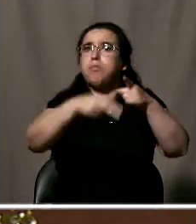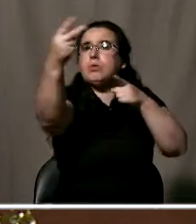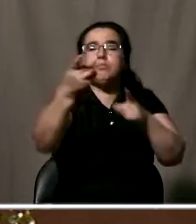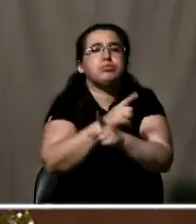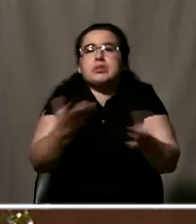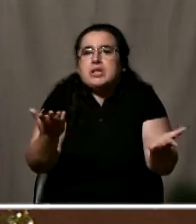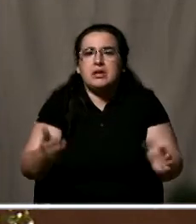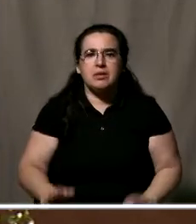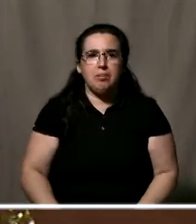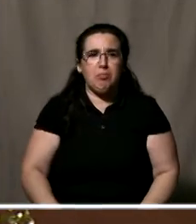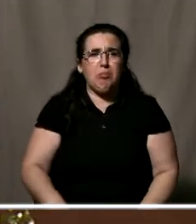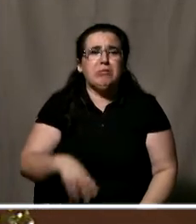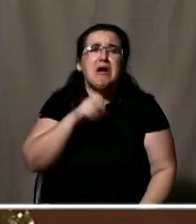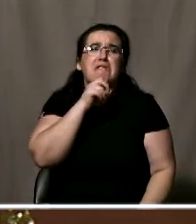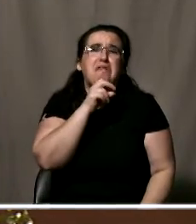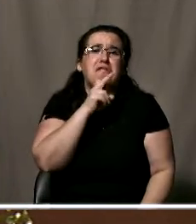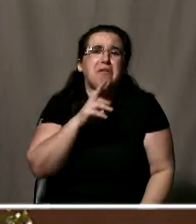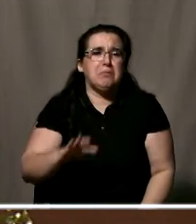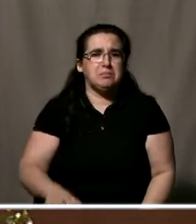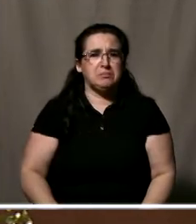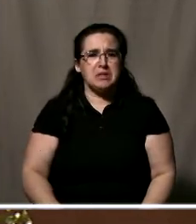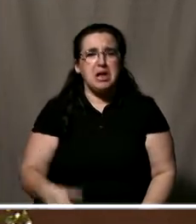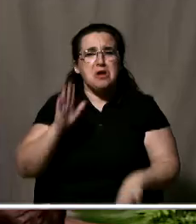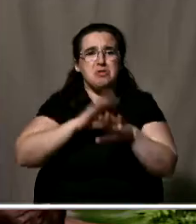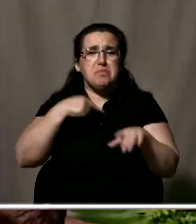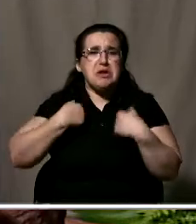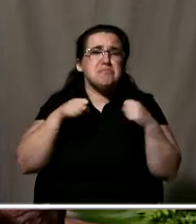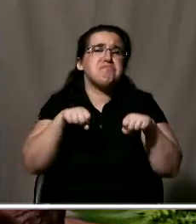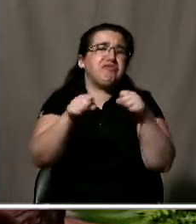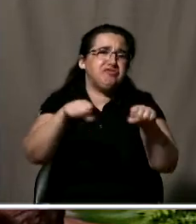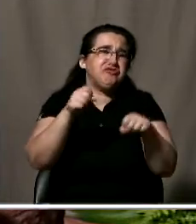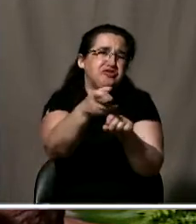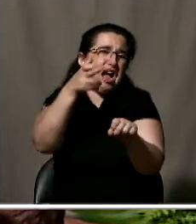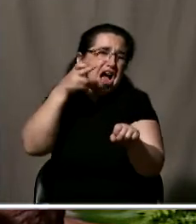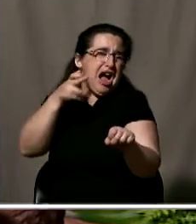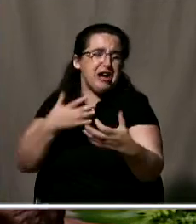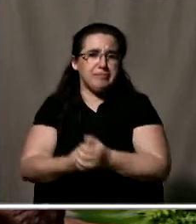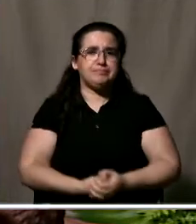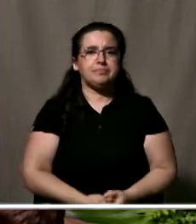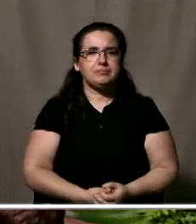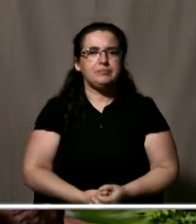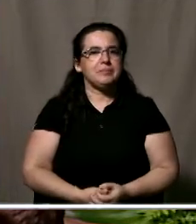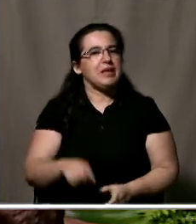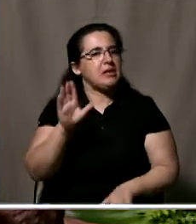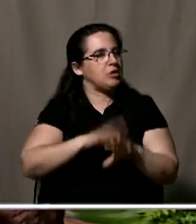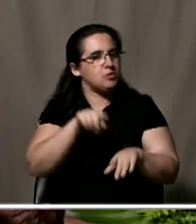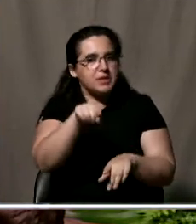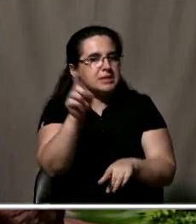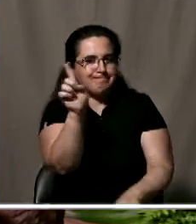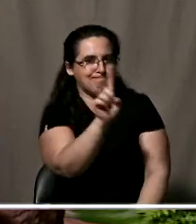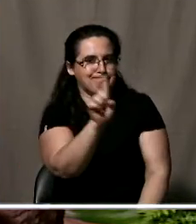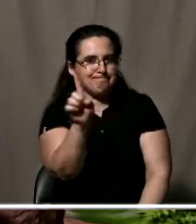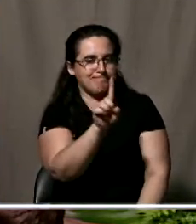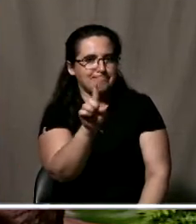caíste? Grandpa? Avô? I was going too fast. Eu estava a ir muito rápido. No, Aiden, that's not why you crashed. Não, Aiden, não foi por isso que tu caíste.